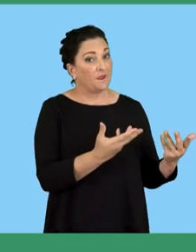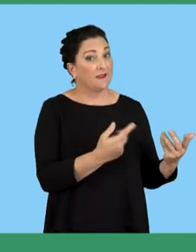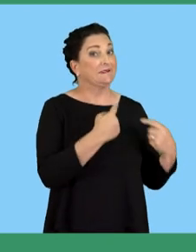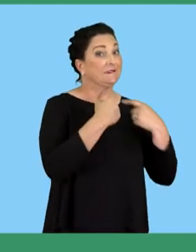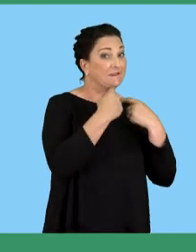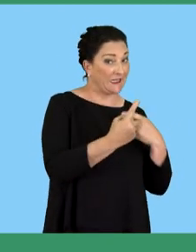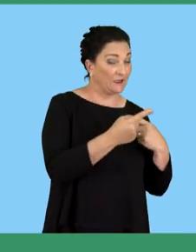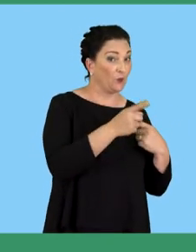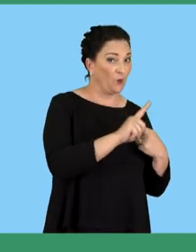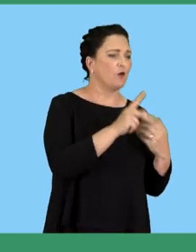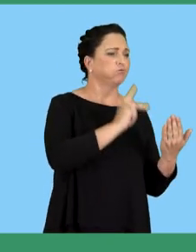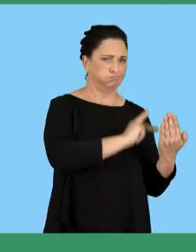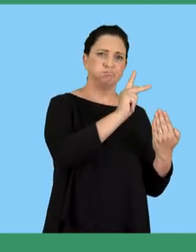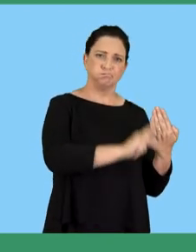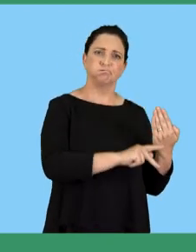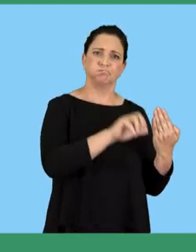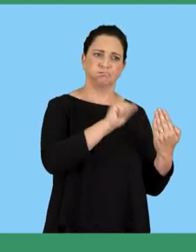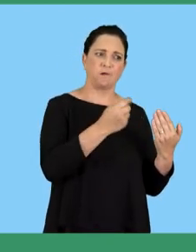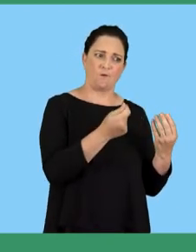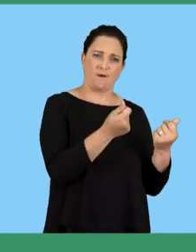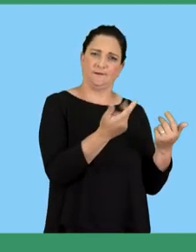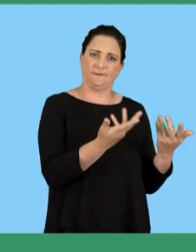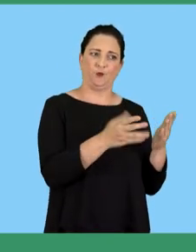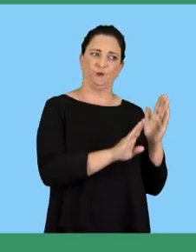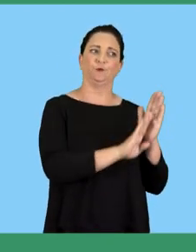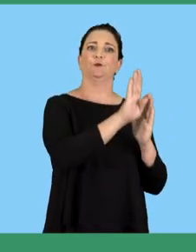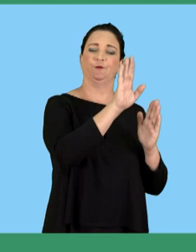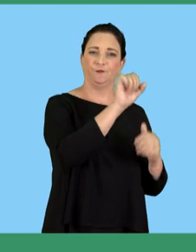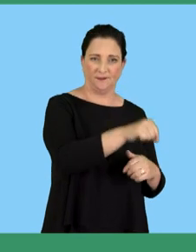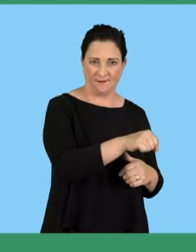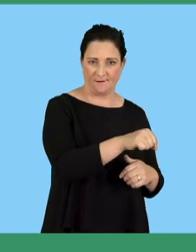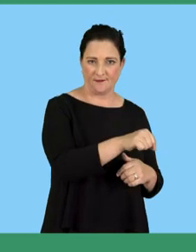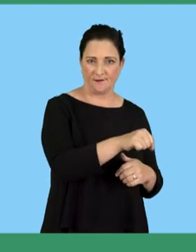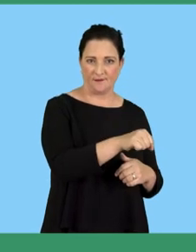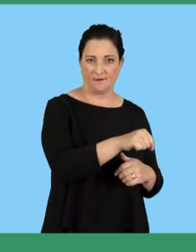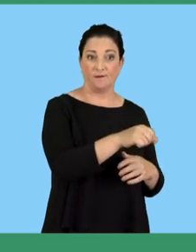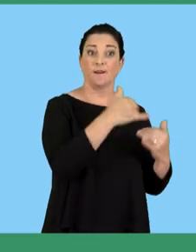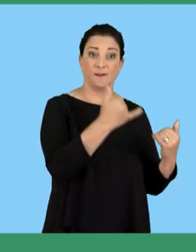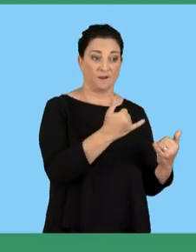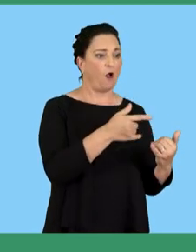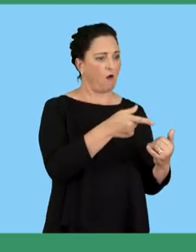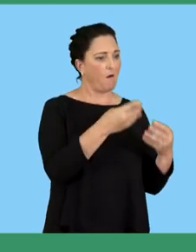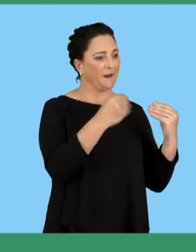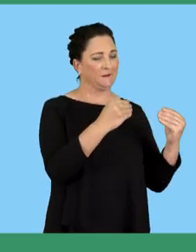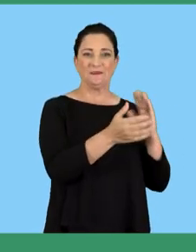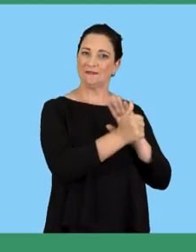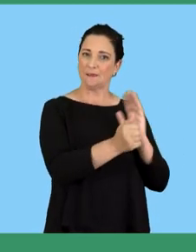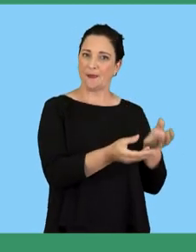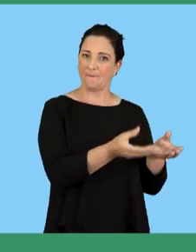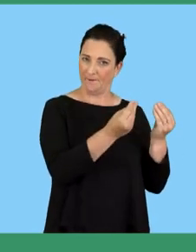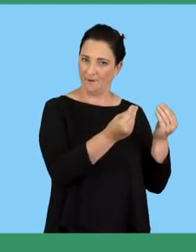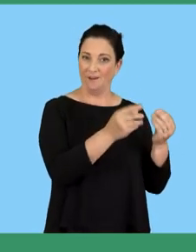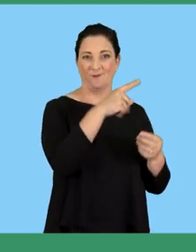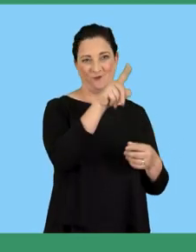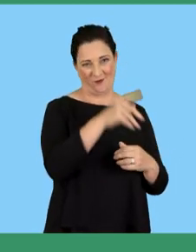some members mentioned that their projects have improved their welfare and then that they have acquired entrepreneurial skills. That